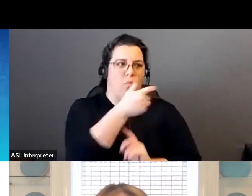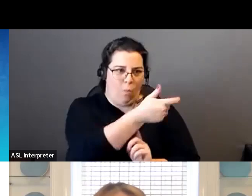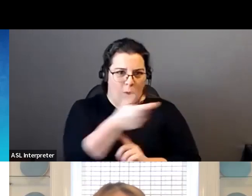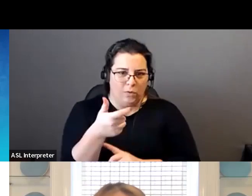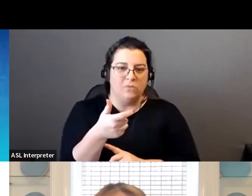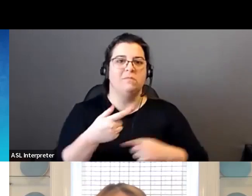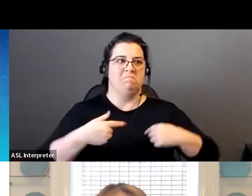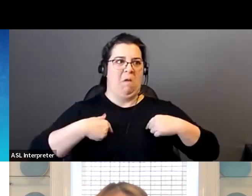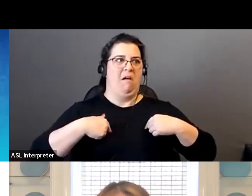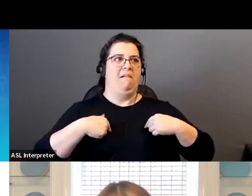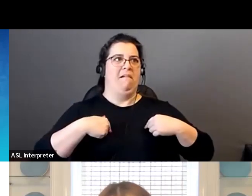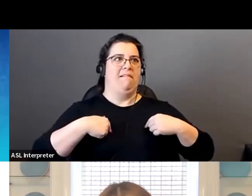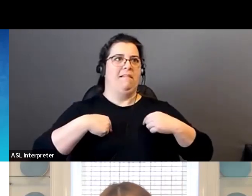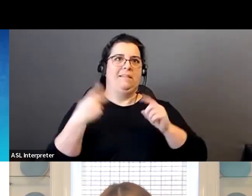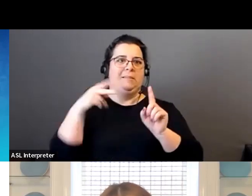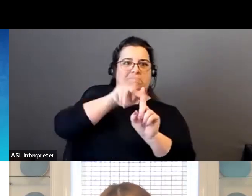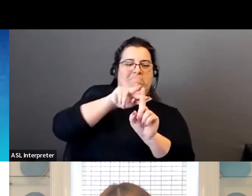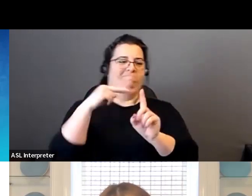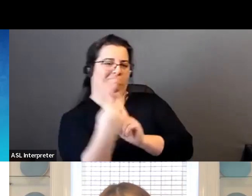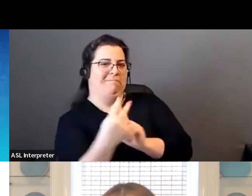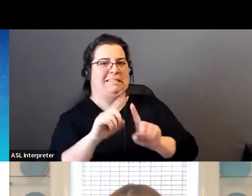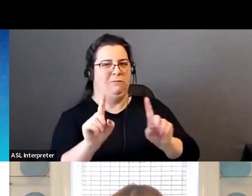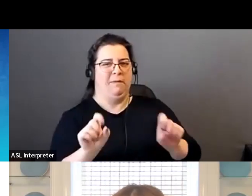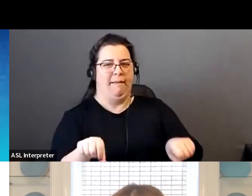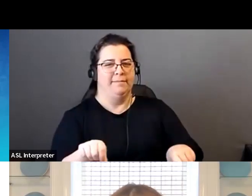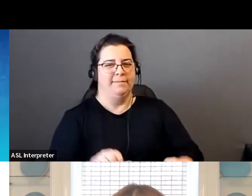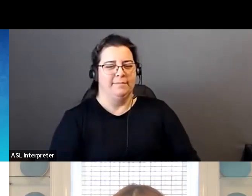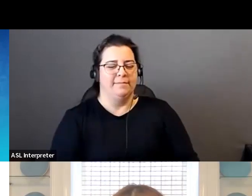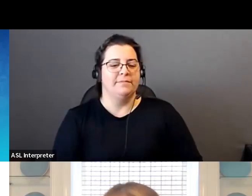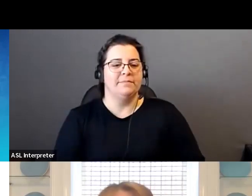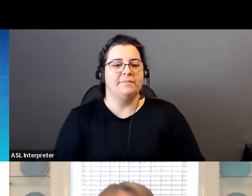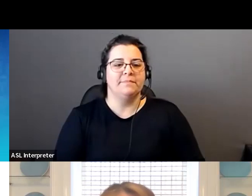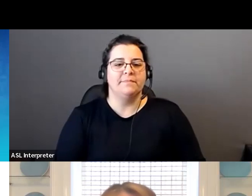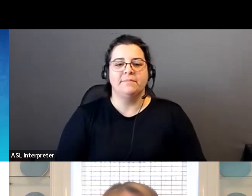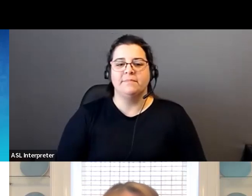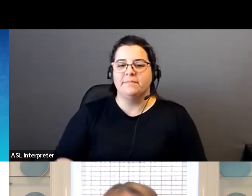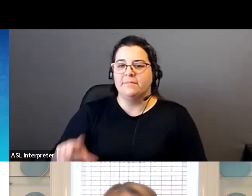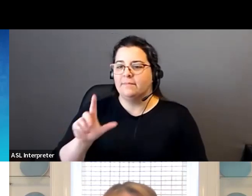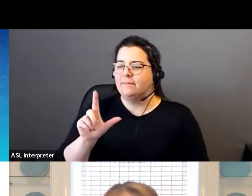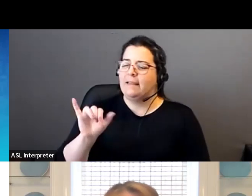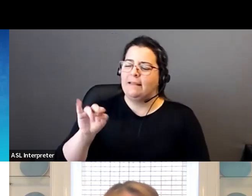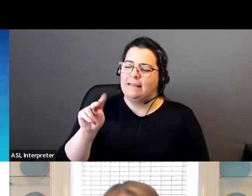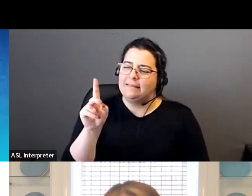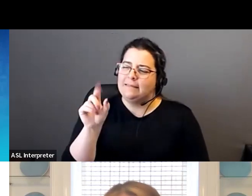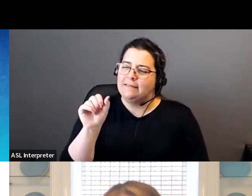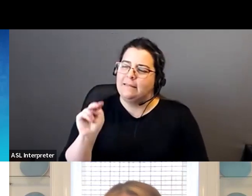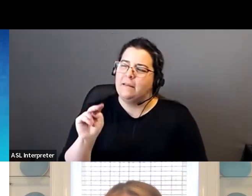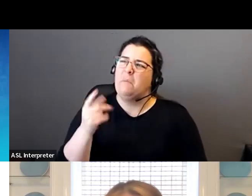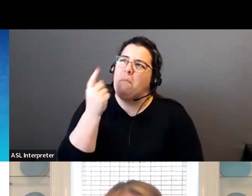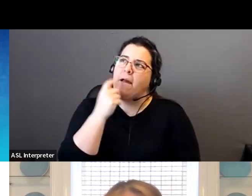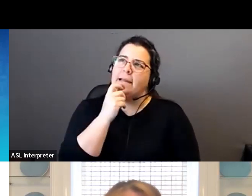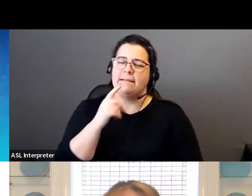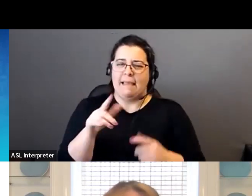have any like ways of learning to get better